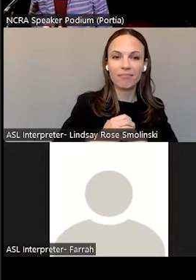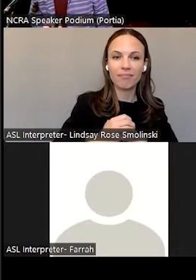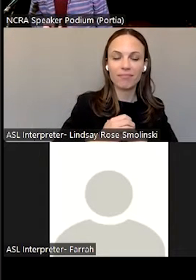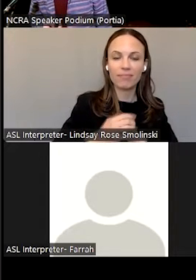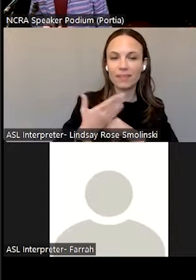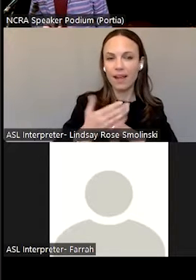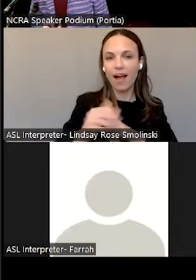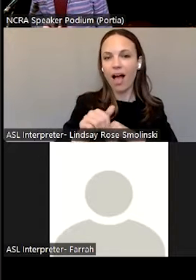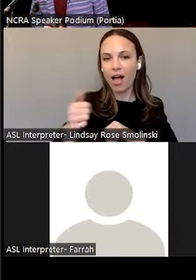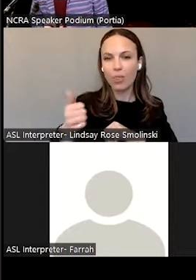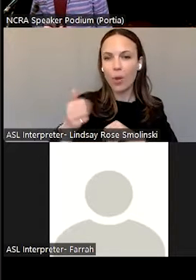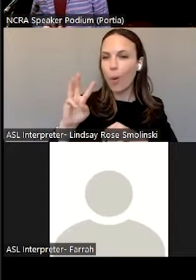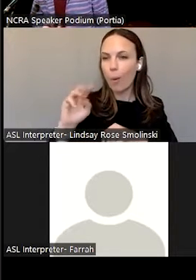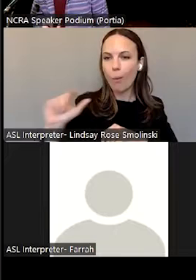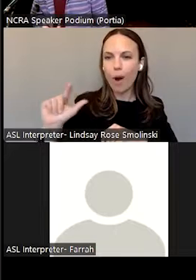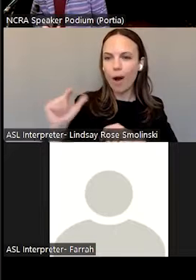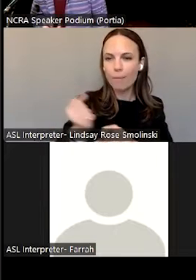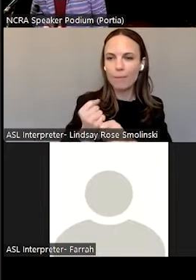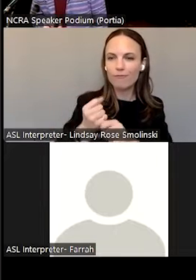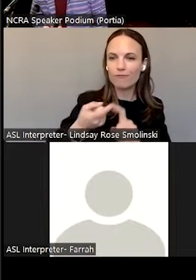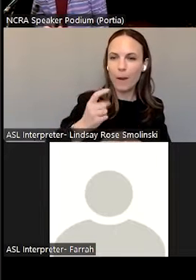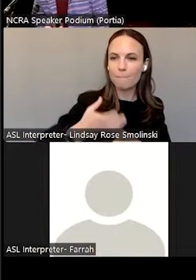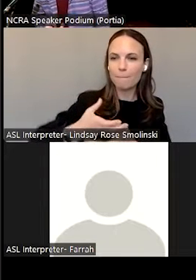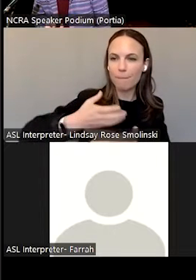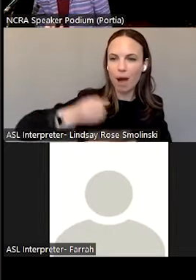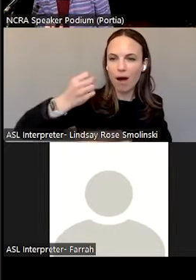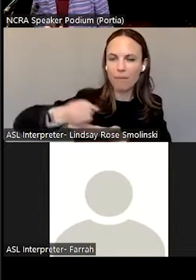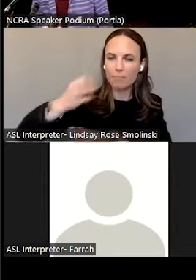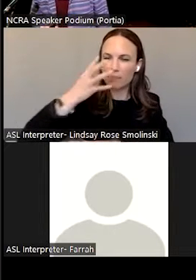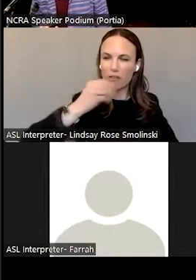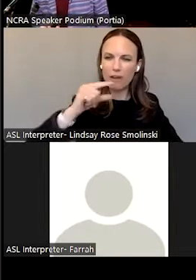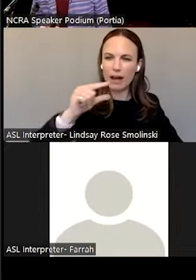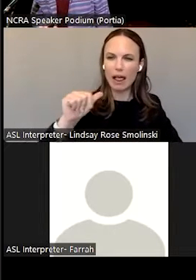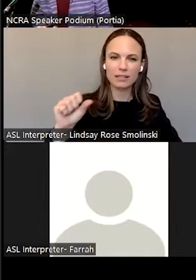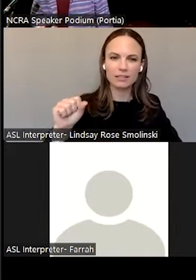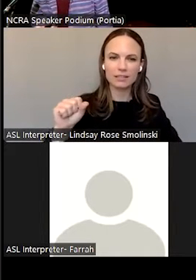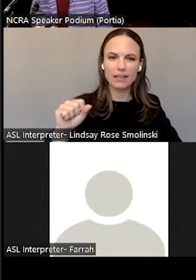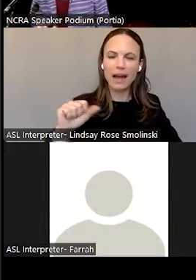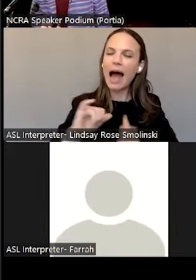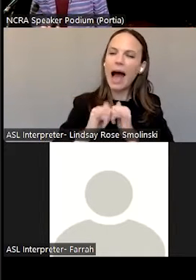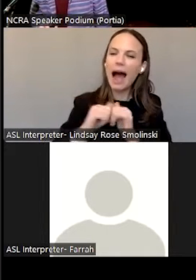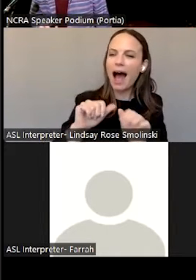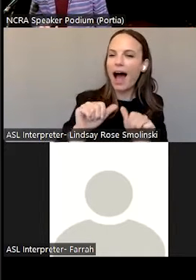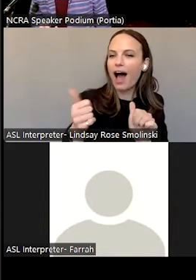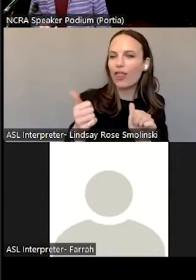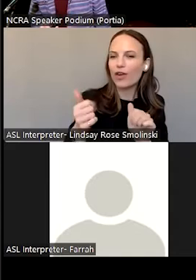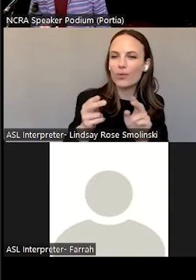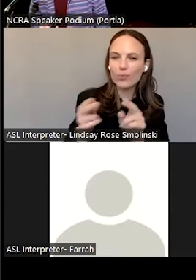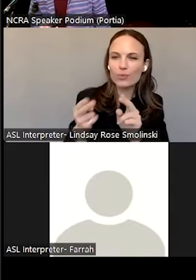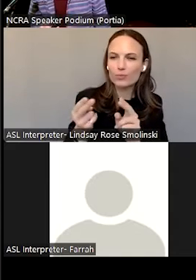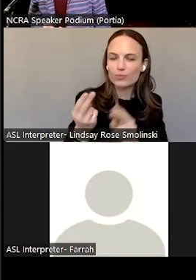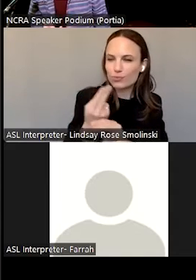And other walls made out of bottles, beautiful glass, just other ways to repurpose them.